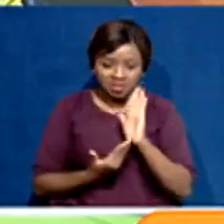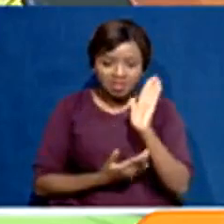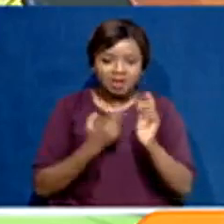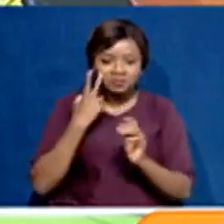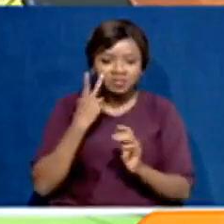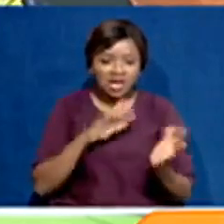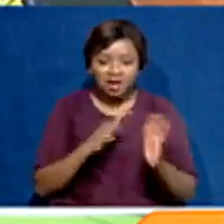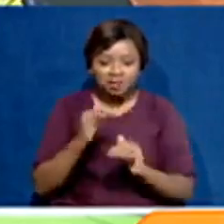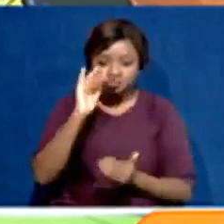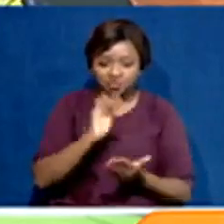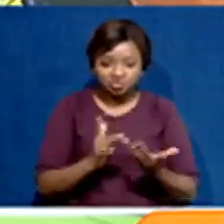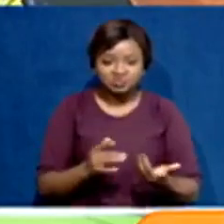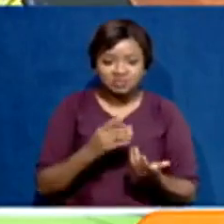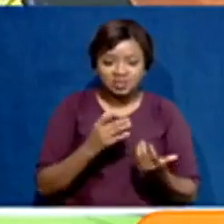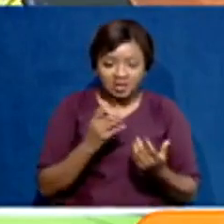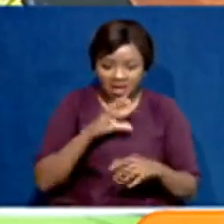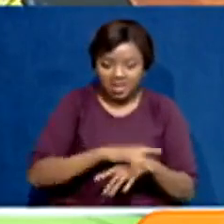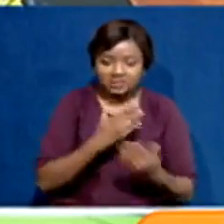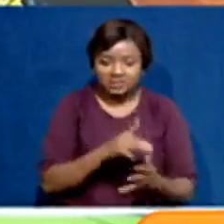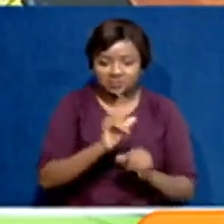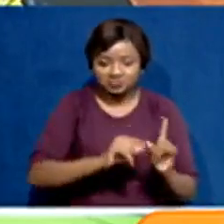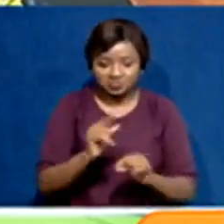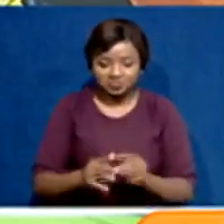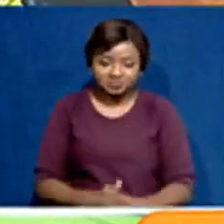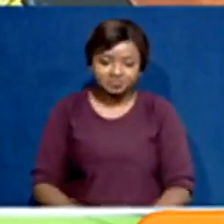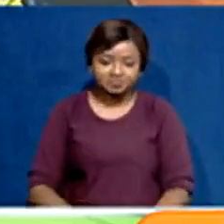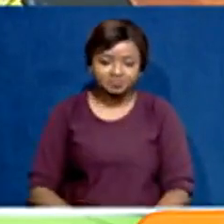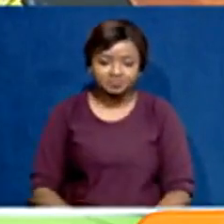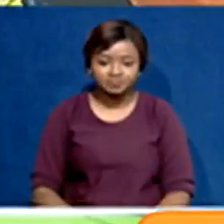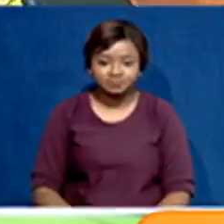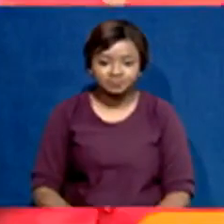of government and the reduction of the cost of living.